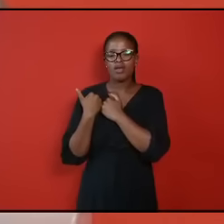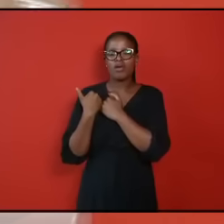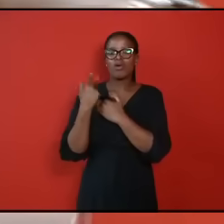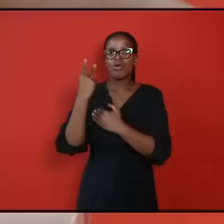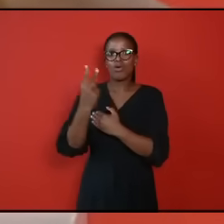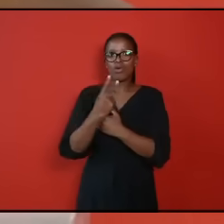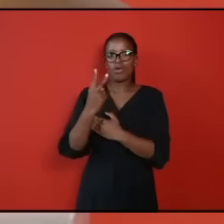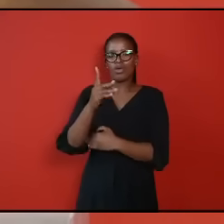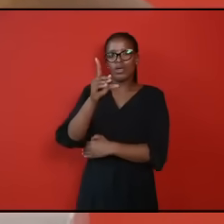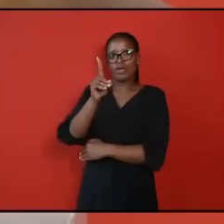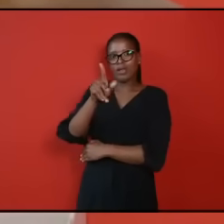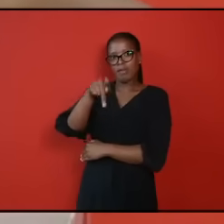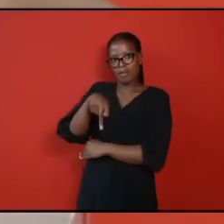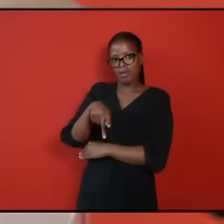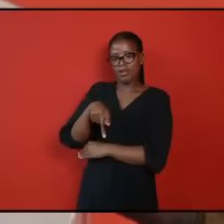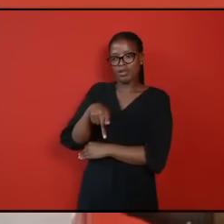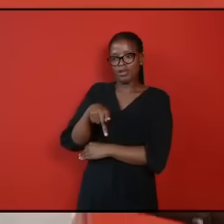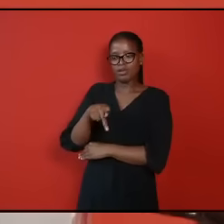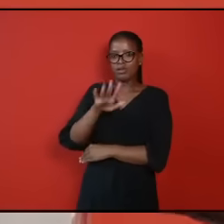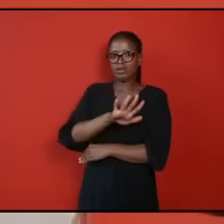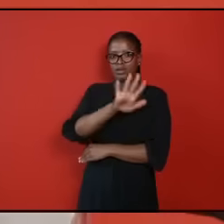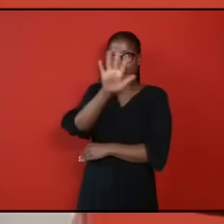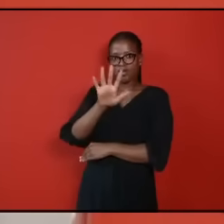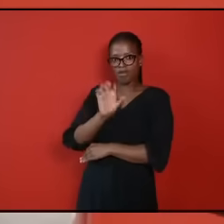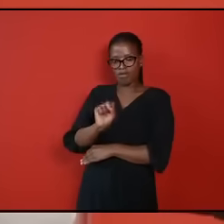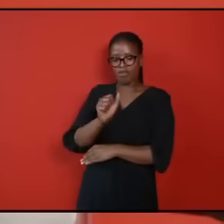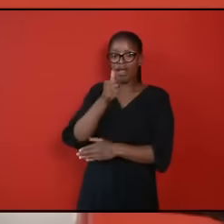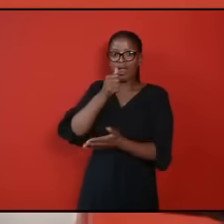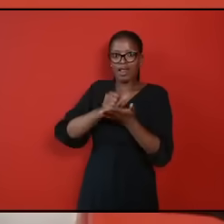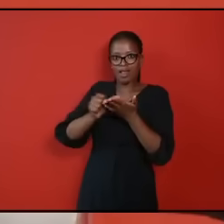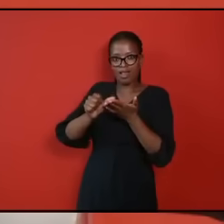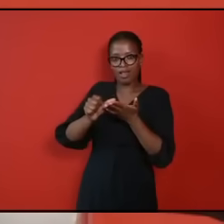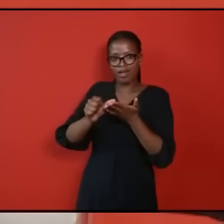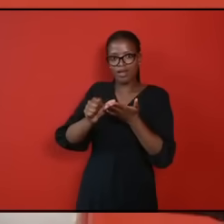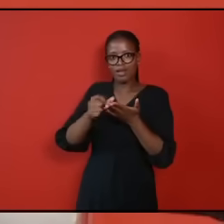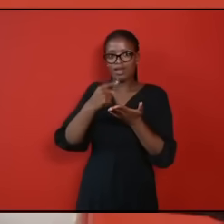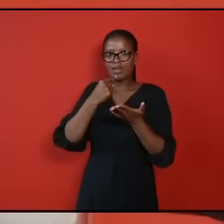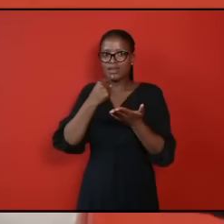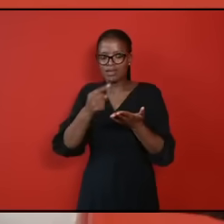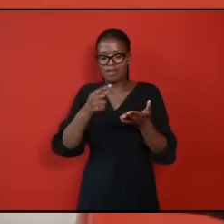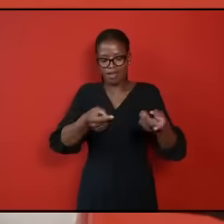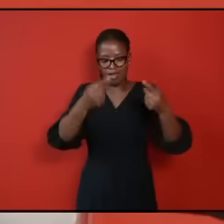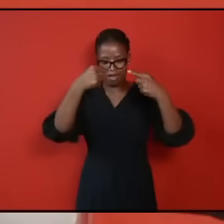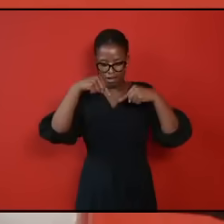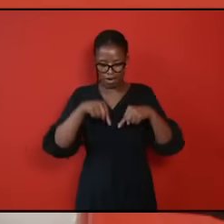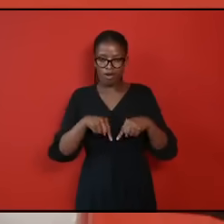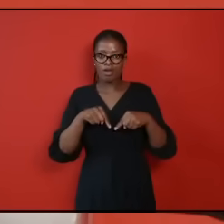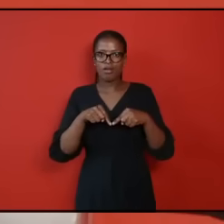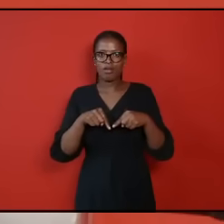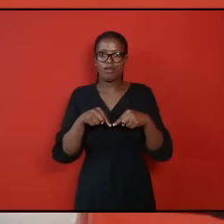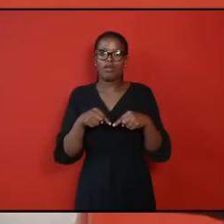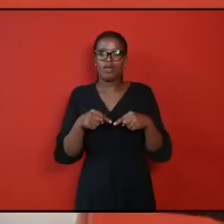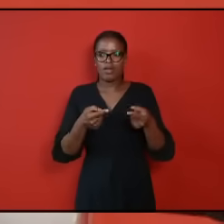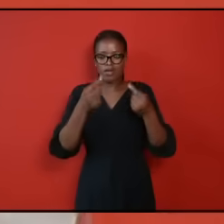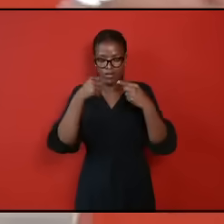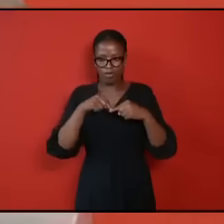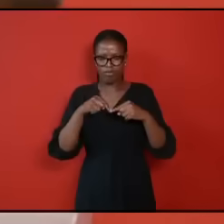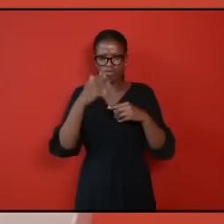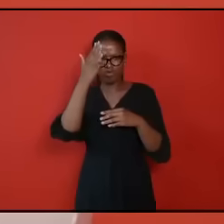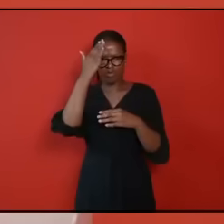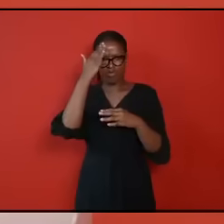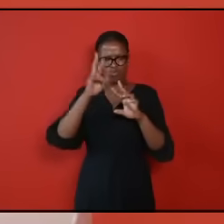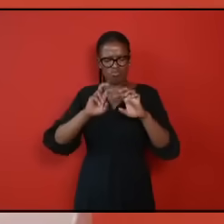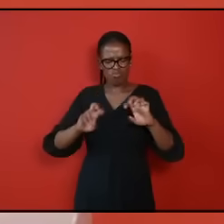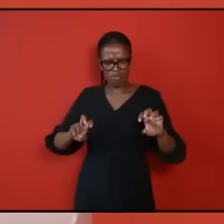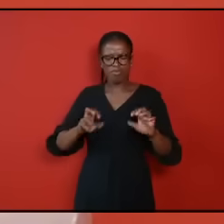Actually, DP, South Africa should be issuing that letter calling on citizens to come back. What do they call it? We know when we are about